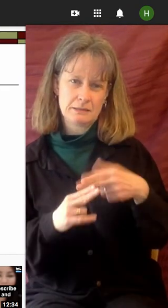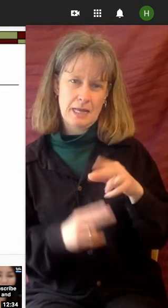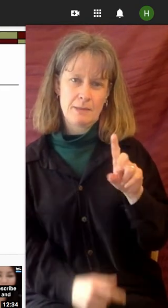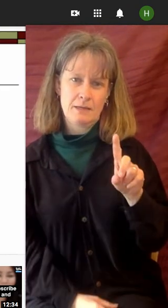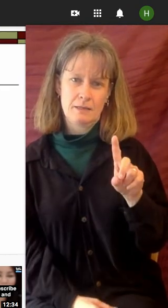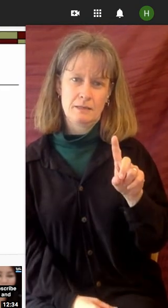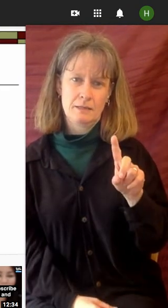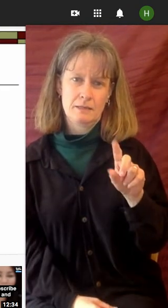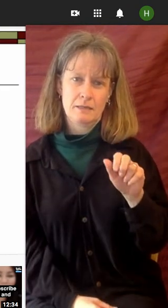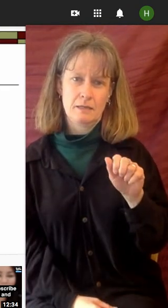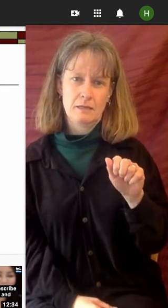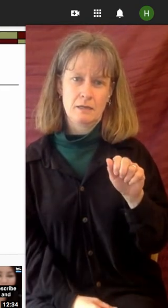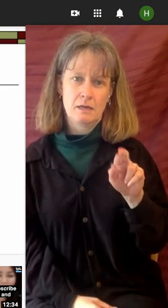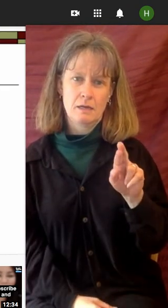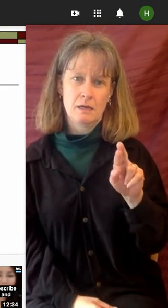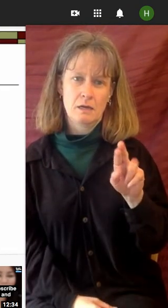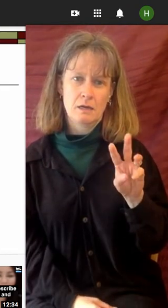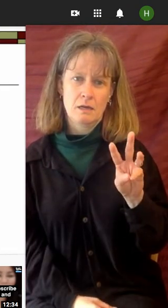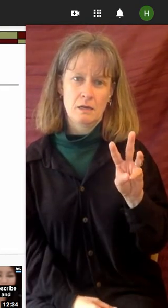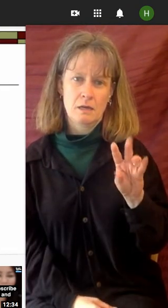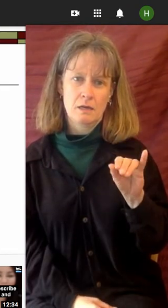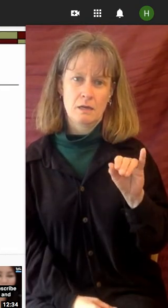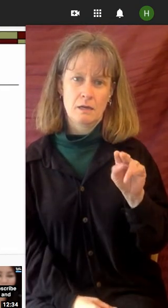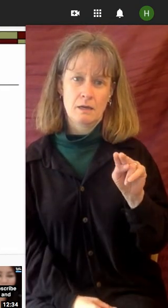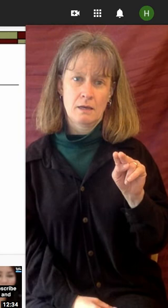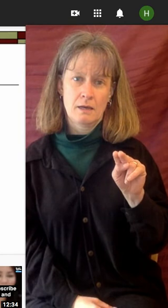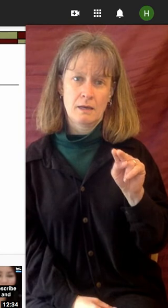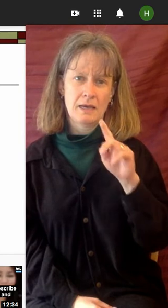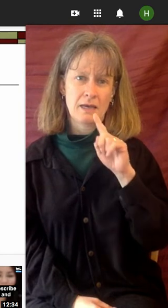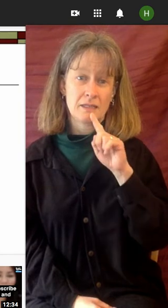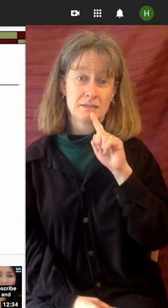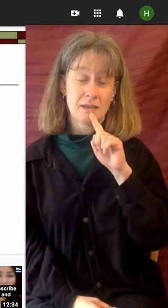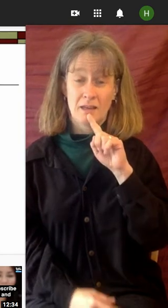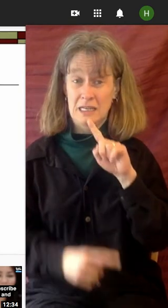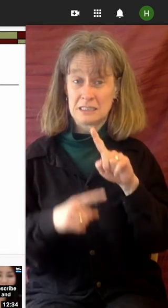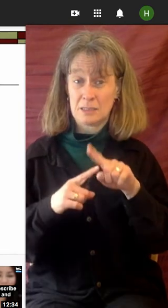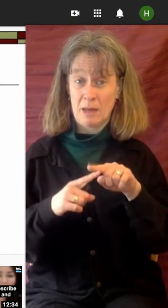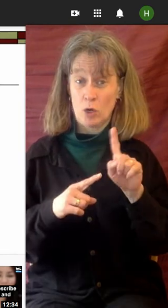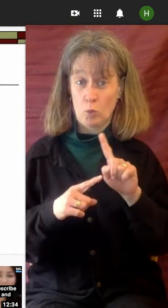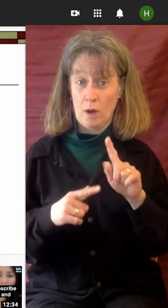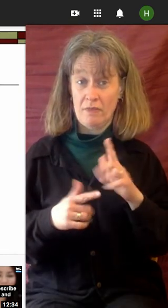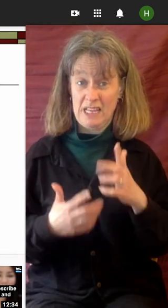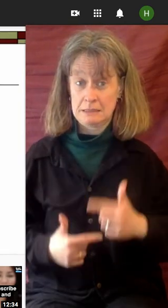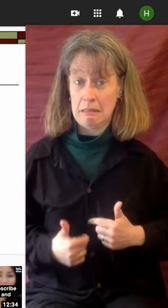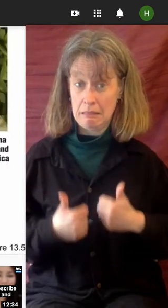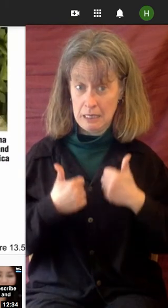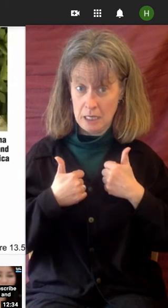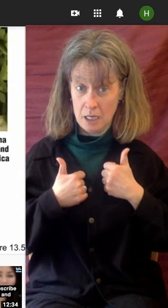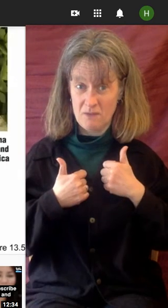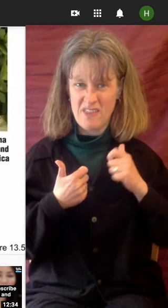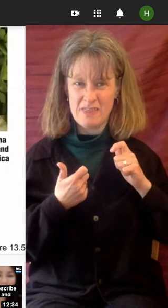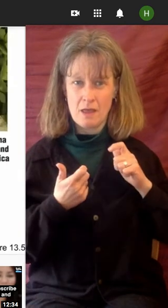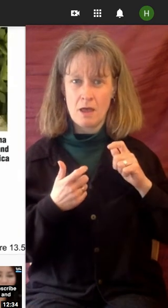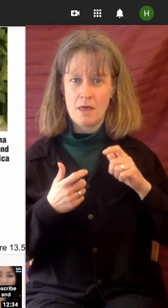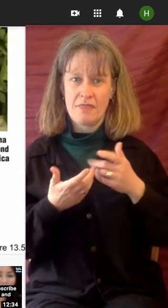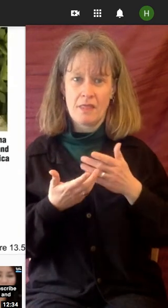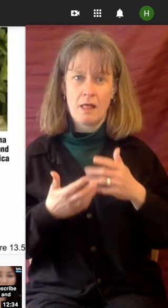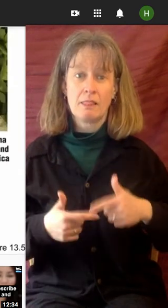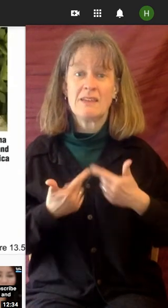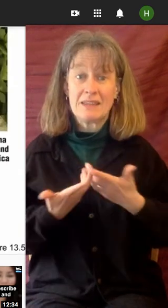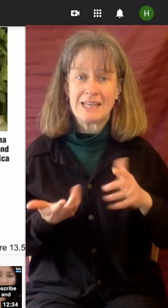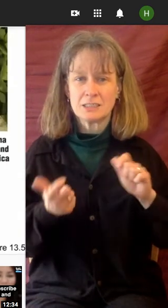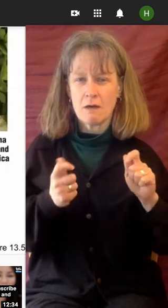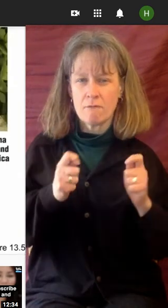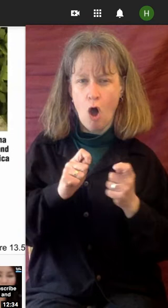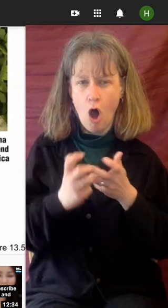the environment, the organisms evolved different traits.